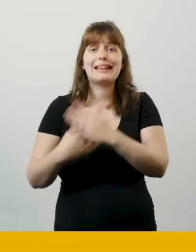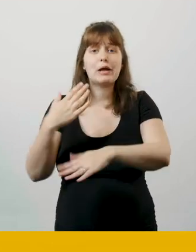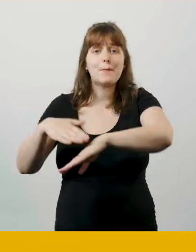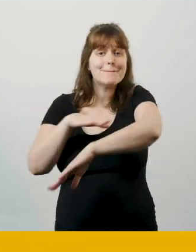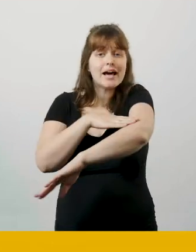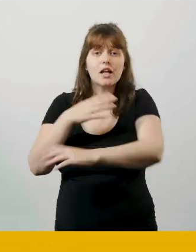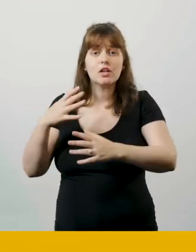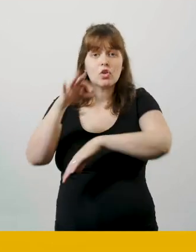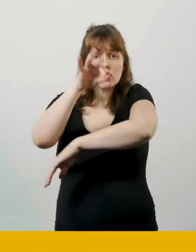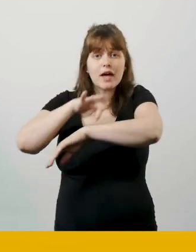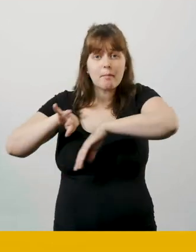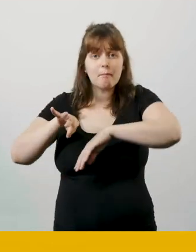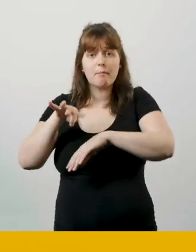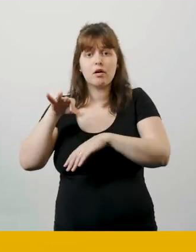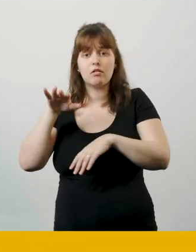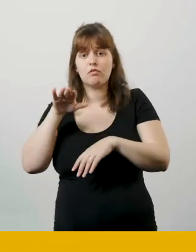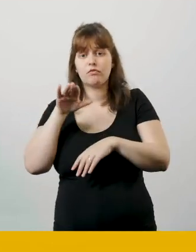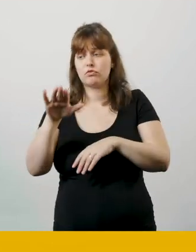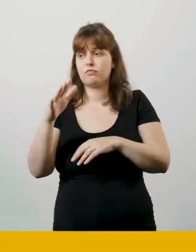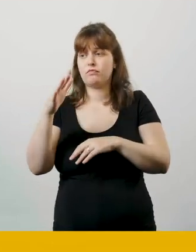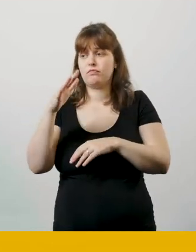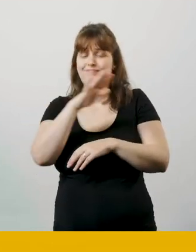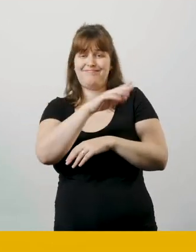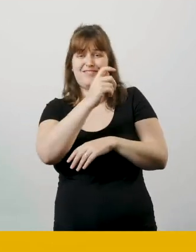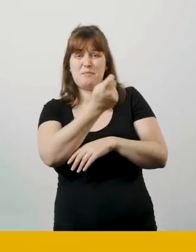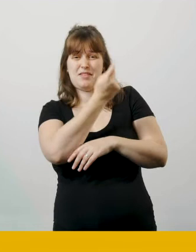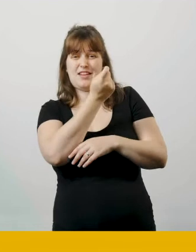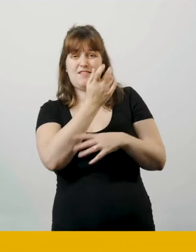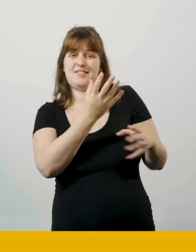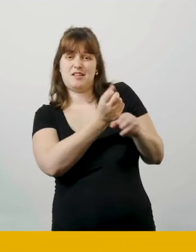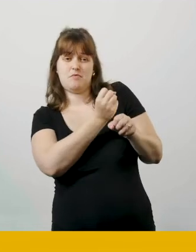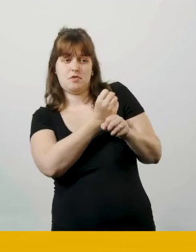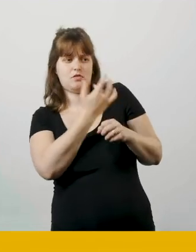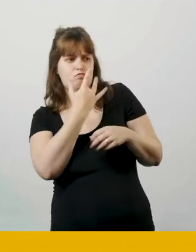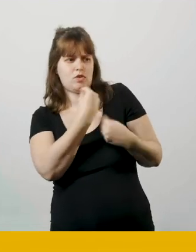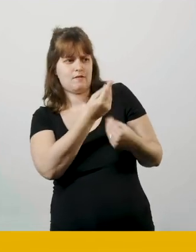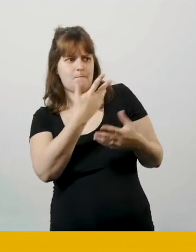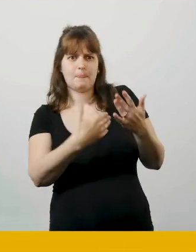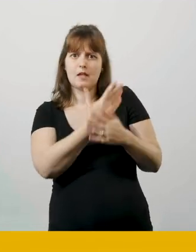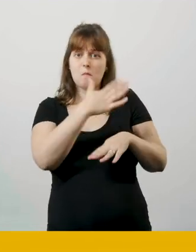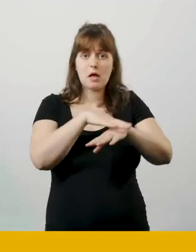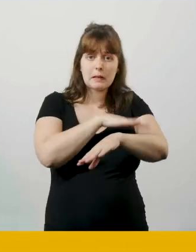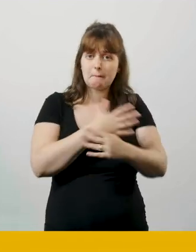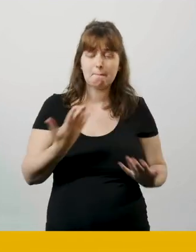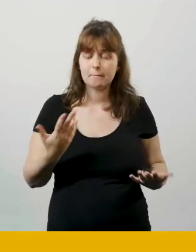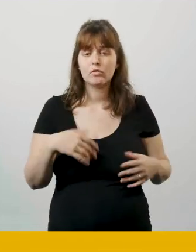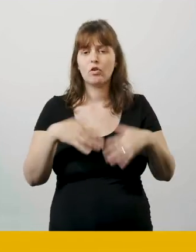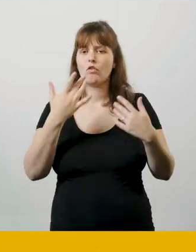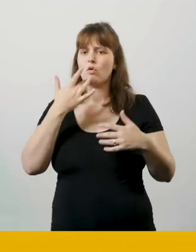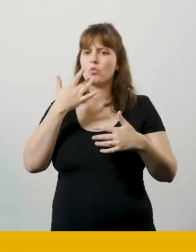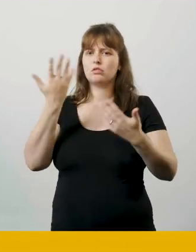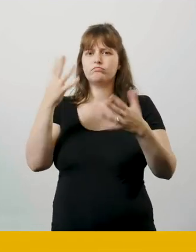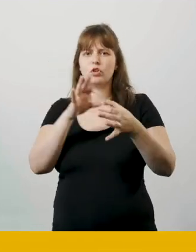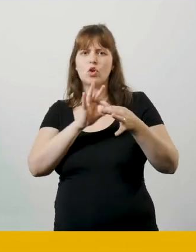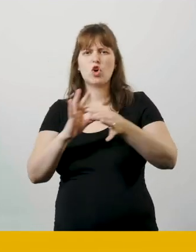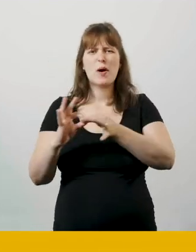market for the company you're working with? Are you designing consistency?